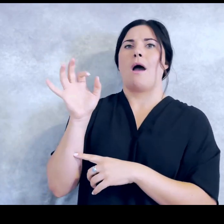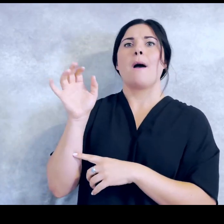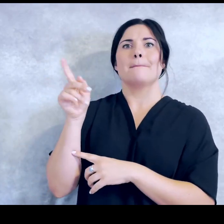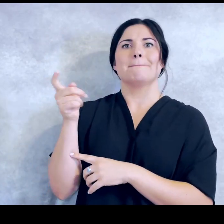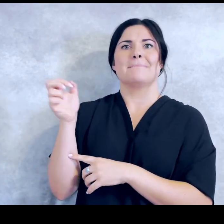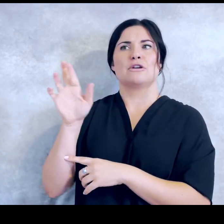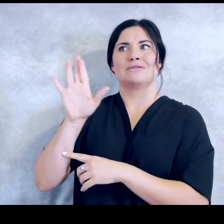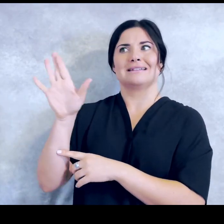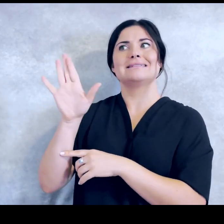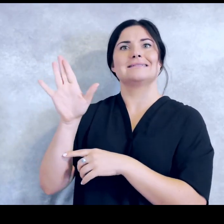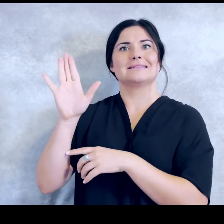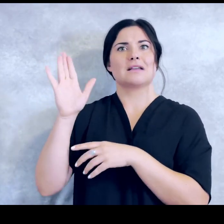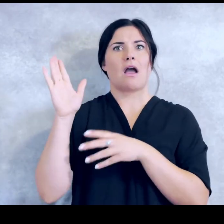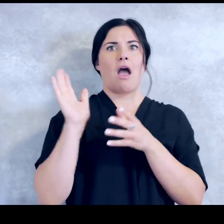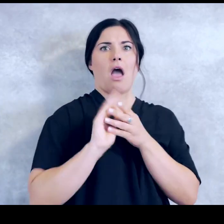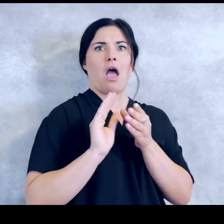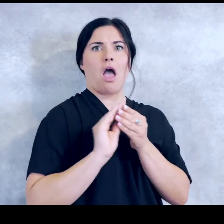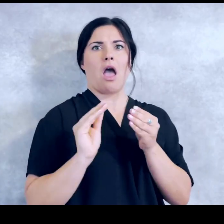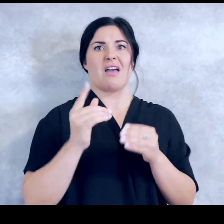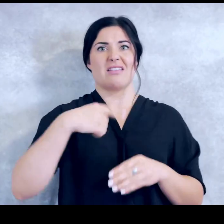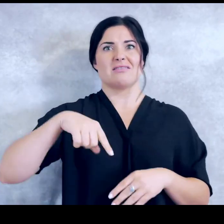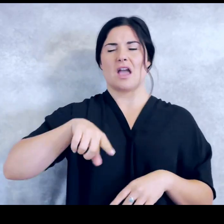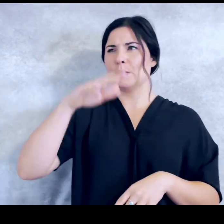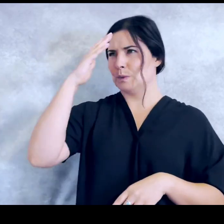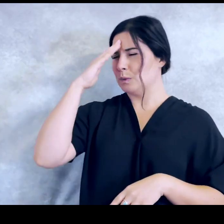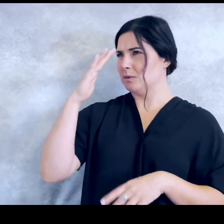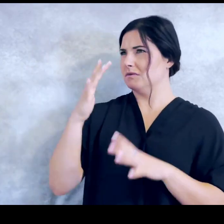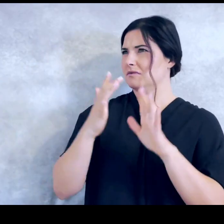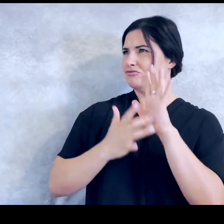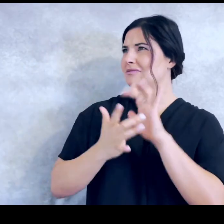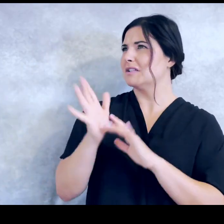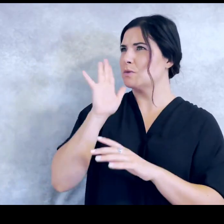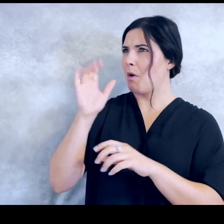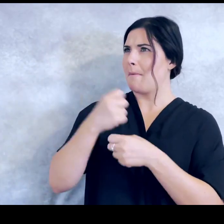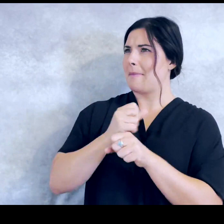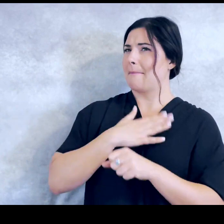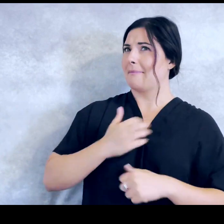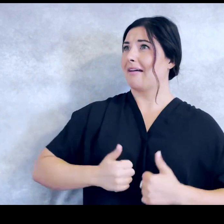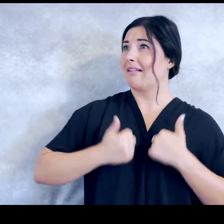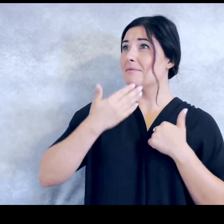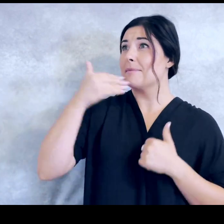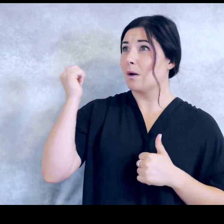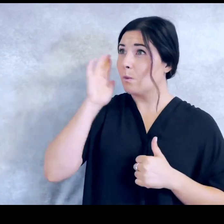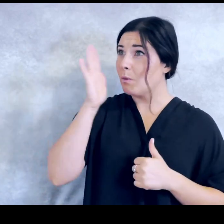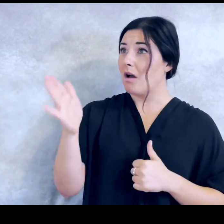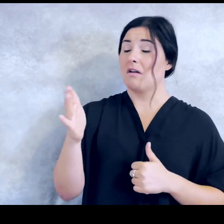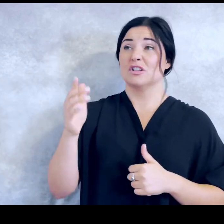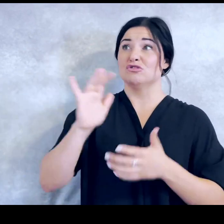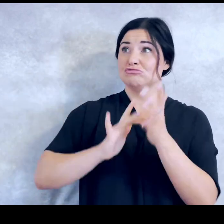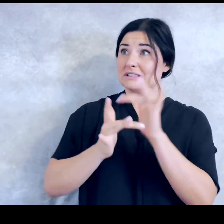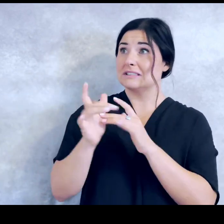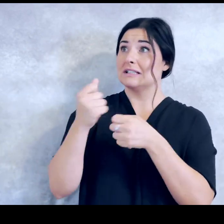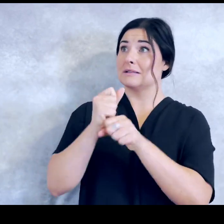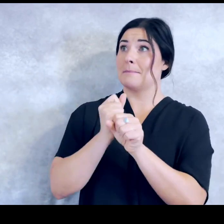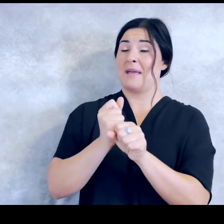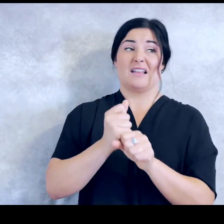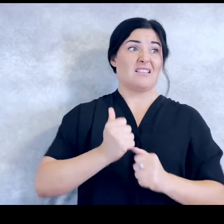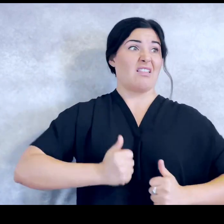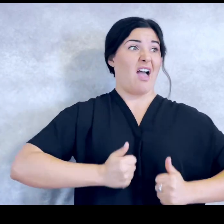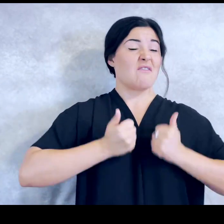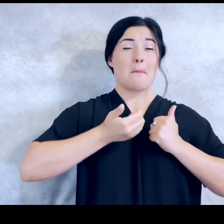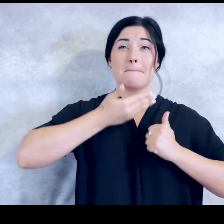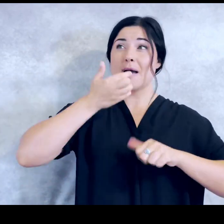and follow Jesus. They just knew that Jesus is going to make my life better, and Jesus is going to make me better at